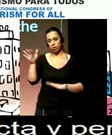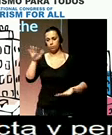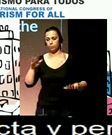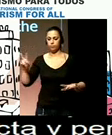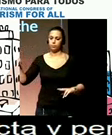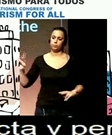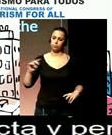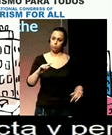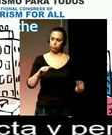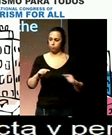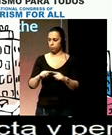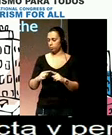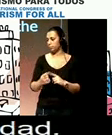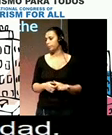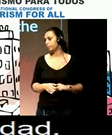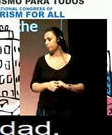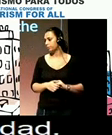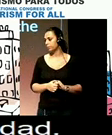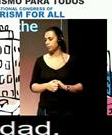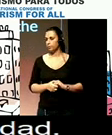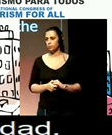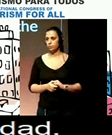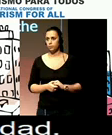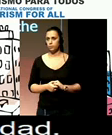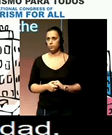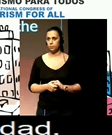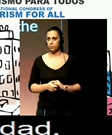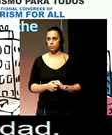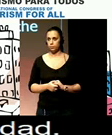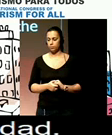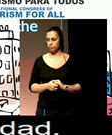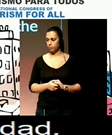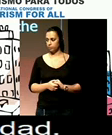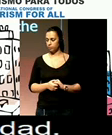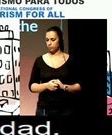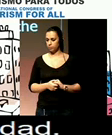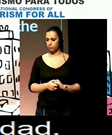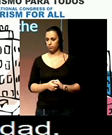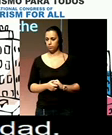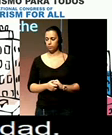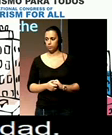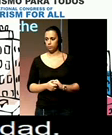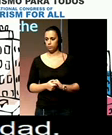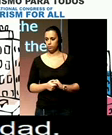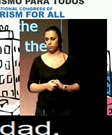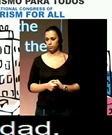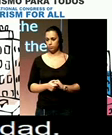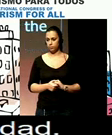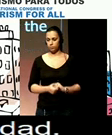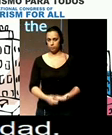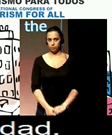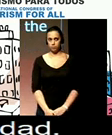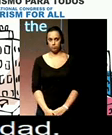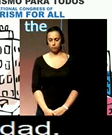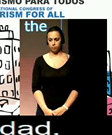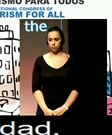The Great Walkway was the major project completed in 2004, which really transformed the historical center